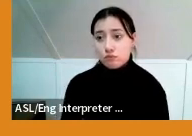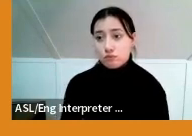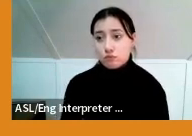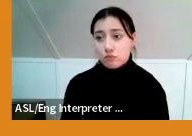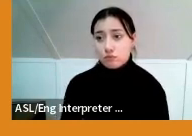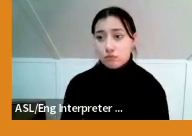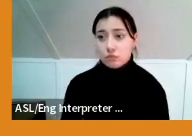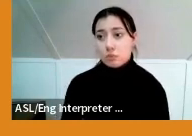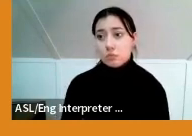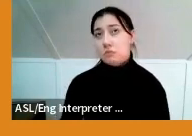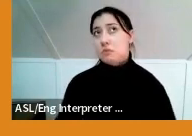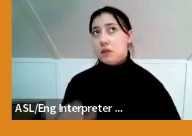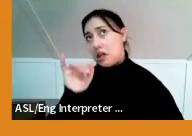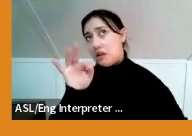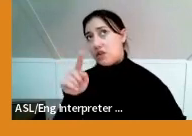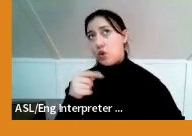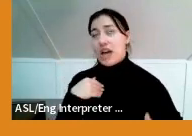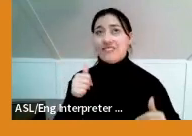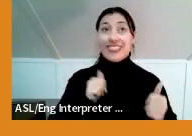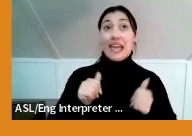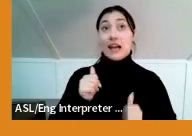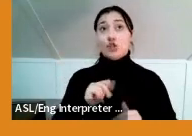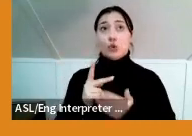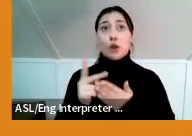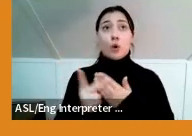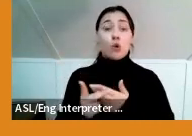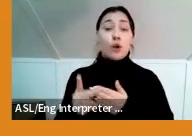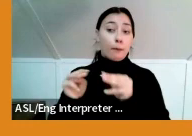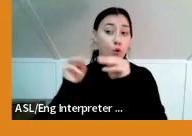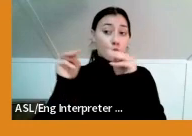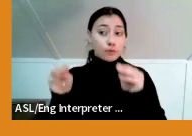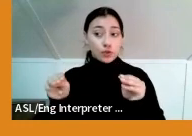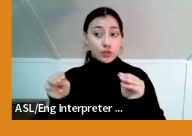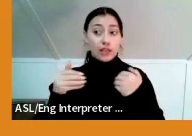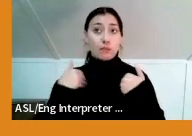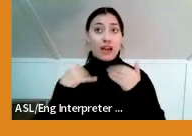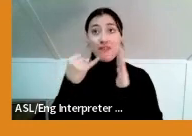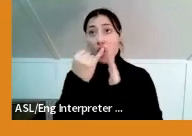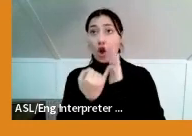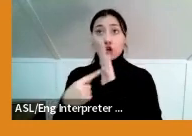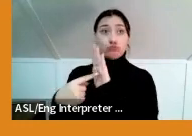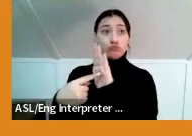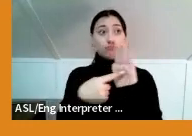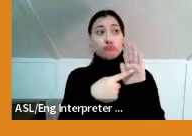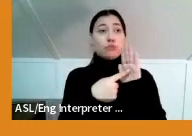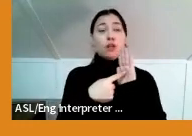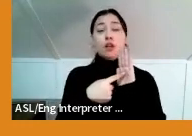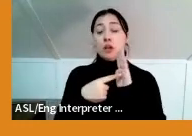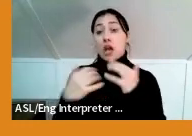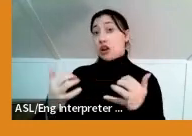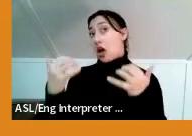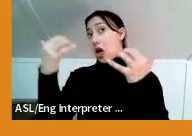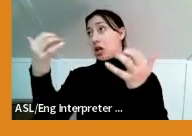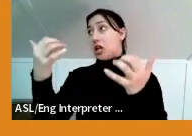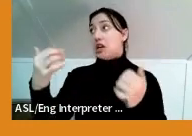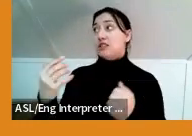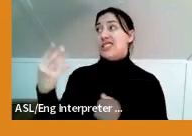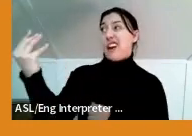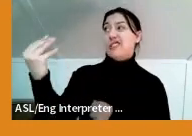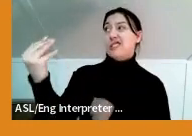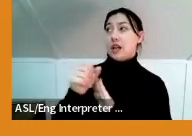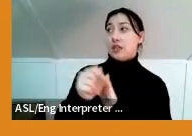theatrical programs or you're a museum doing exhibitions and some of your audience comes from outside of